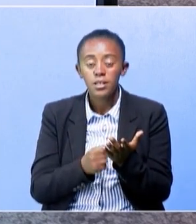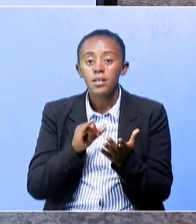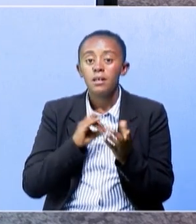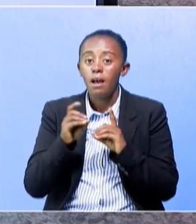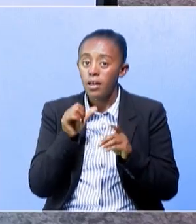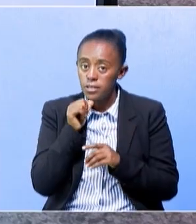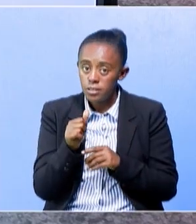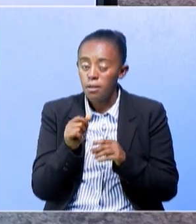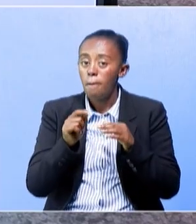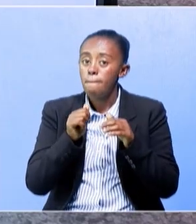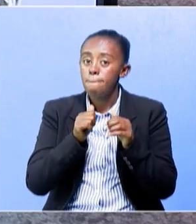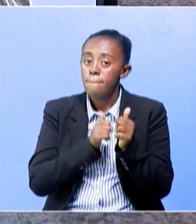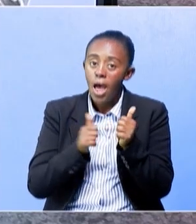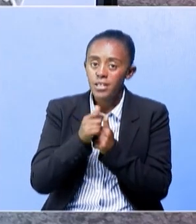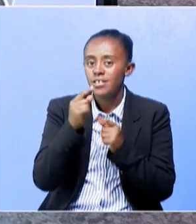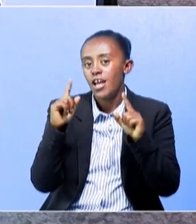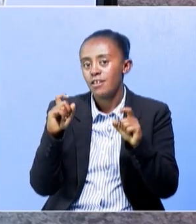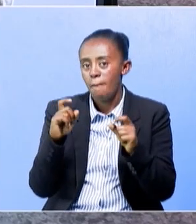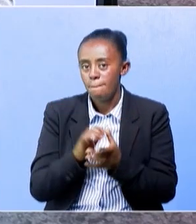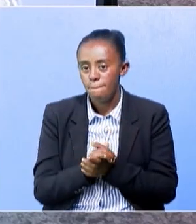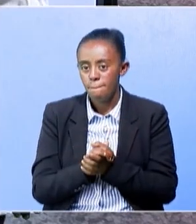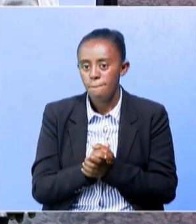I didn't pass the exam.